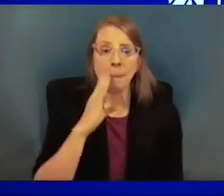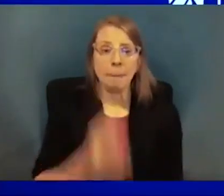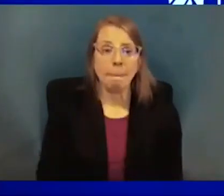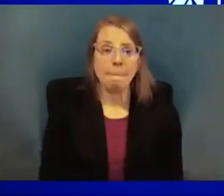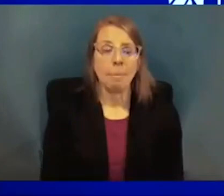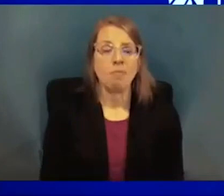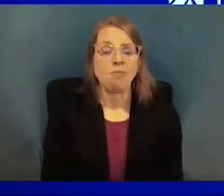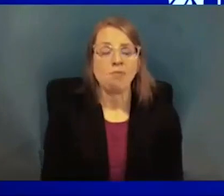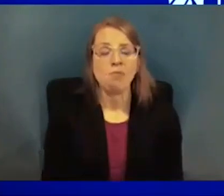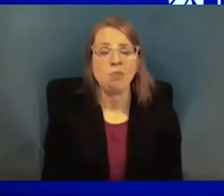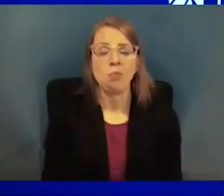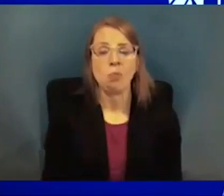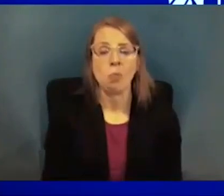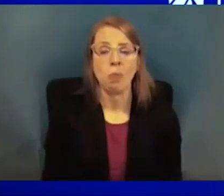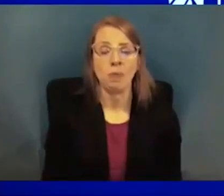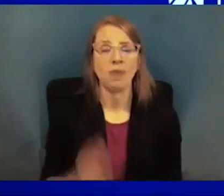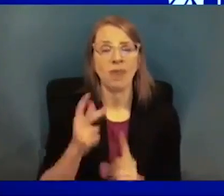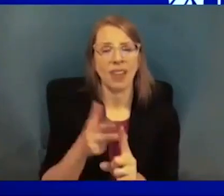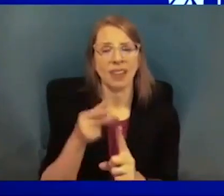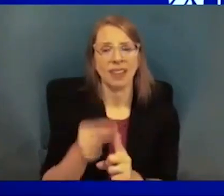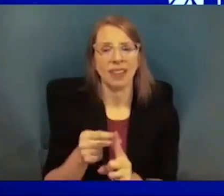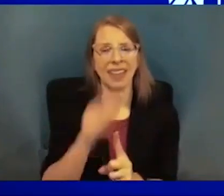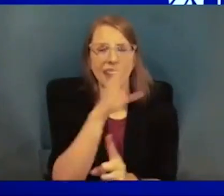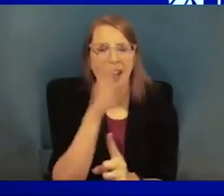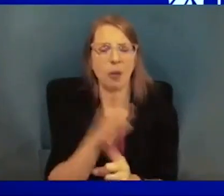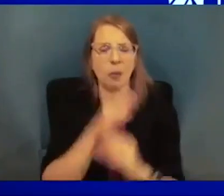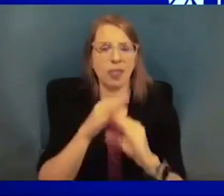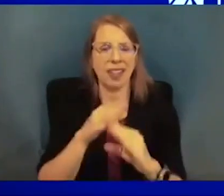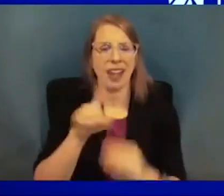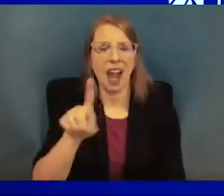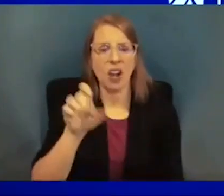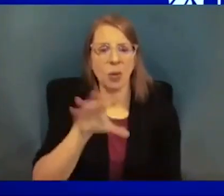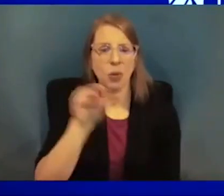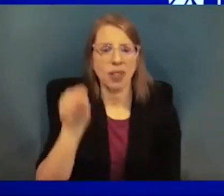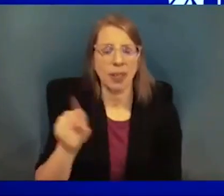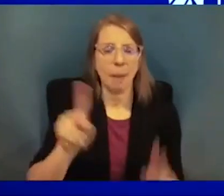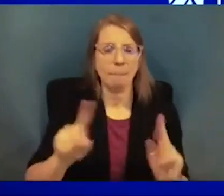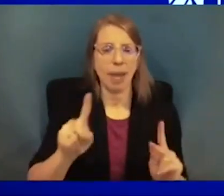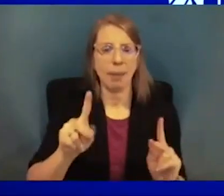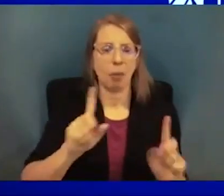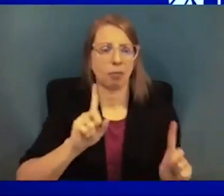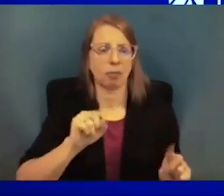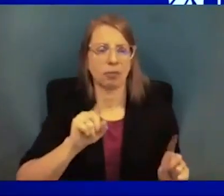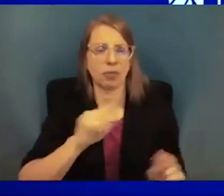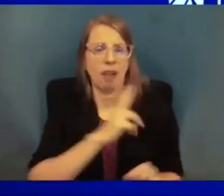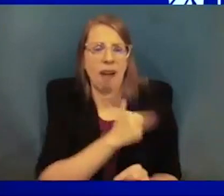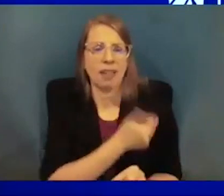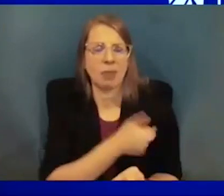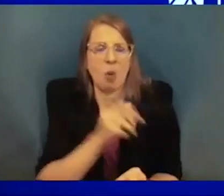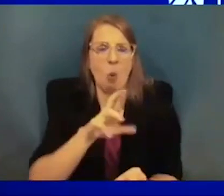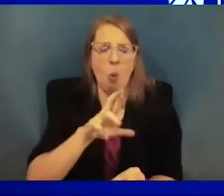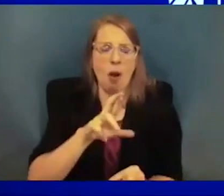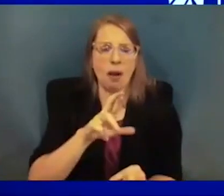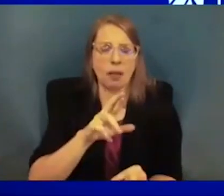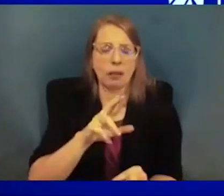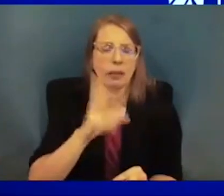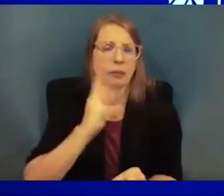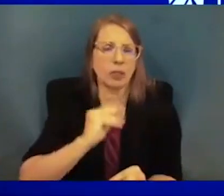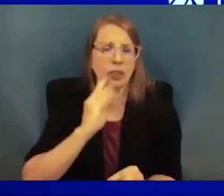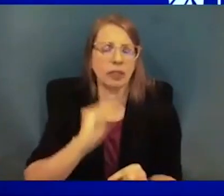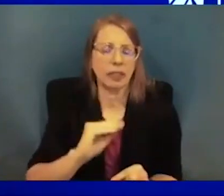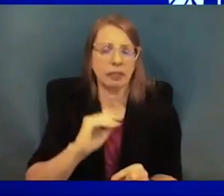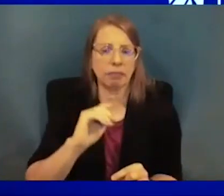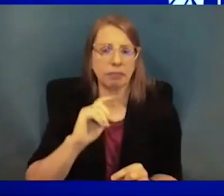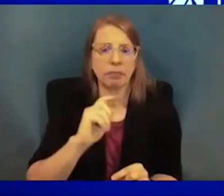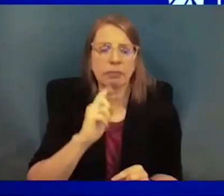so the vaccine was never going to prevent 100% of people going to the hospital or having severe illness. What it does is, again,